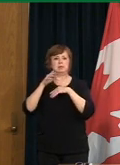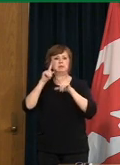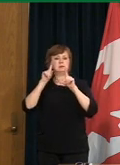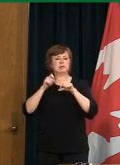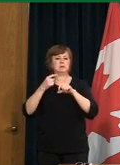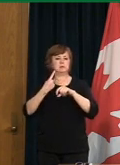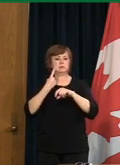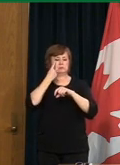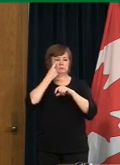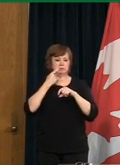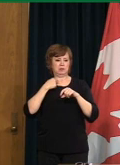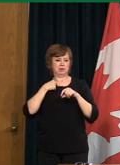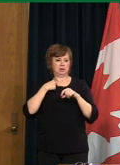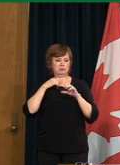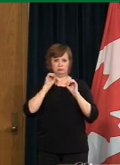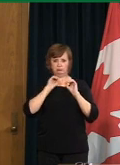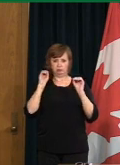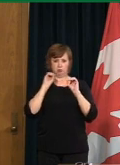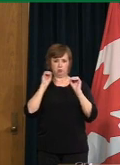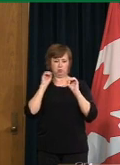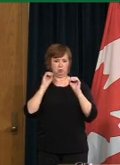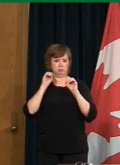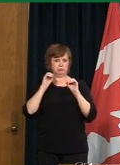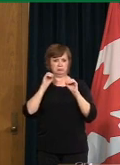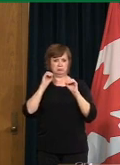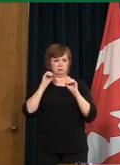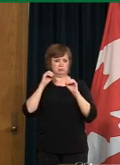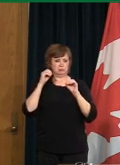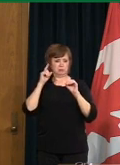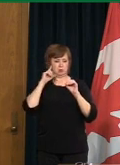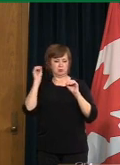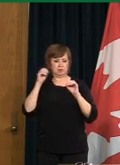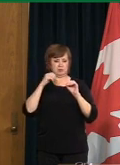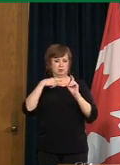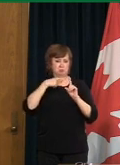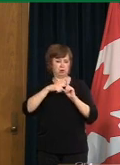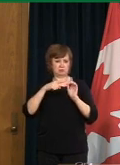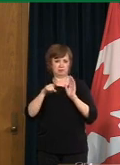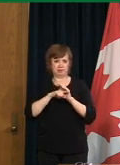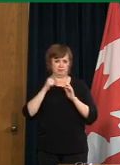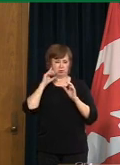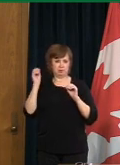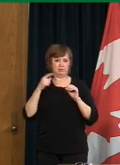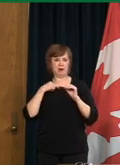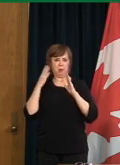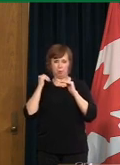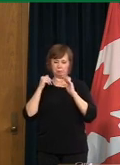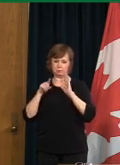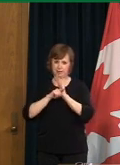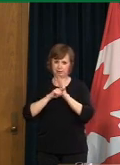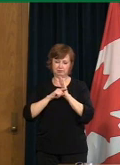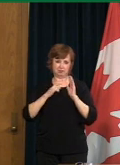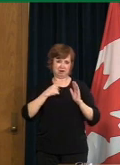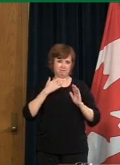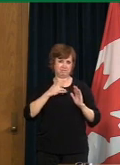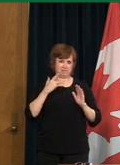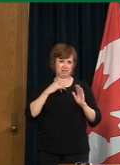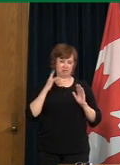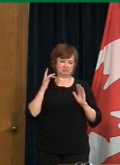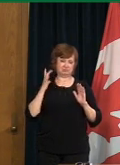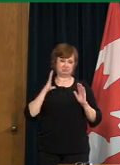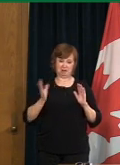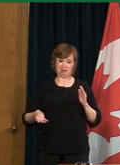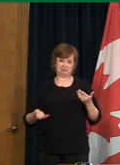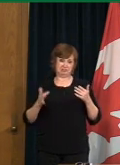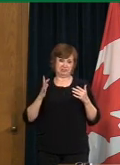a test. I haven't had the results of that test provided yet. I would hope and expect that it would be negative, as I feel